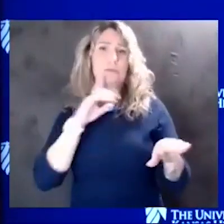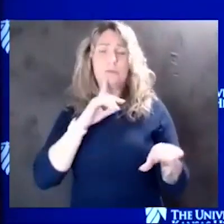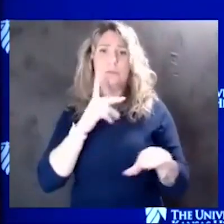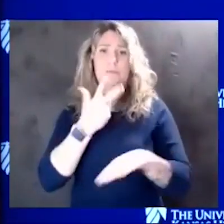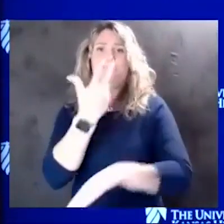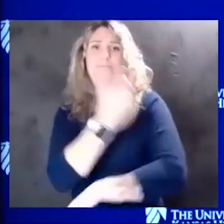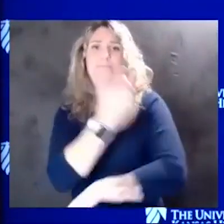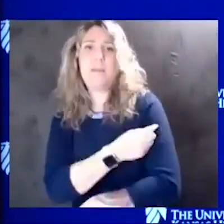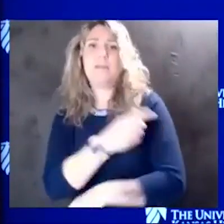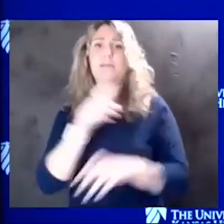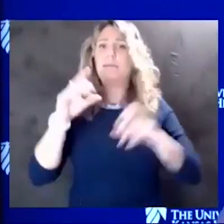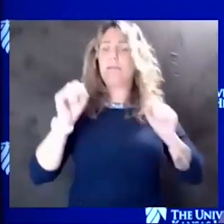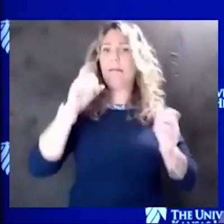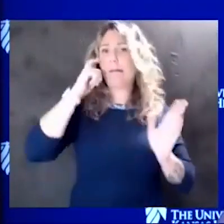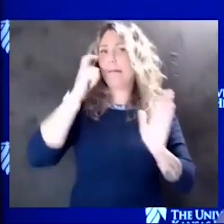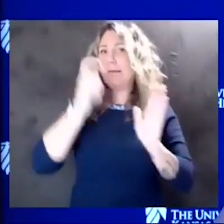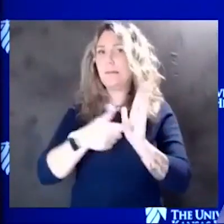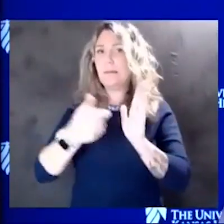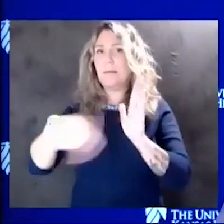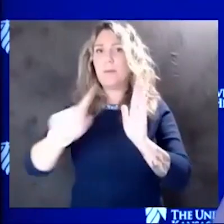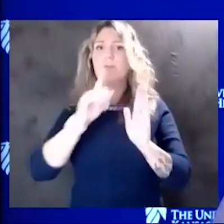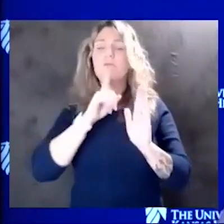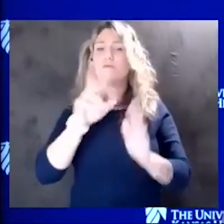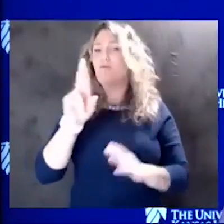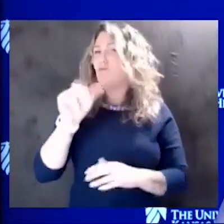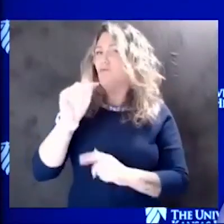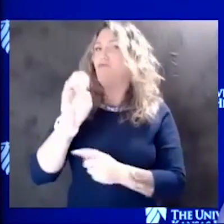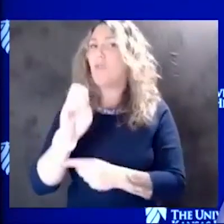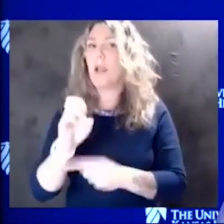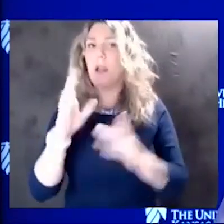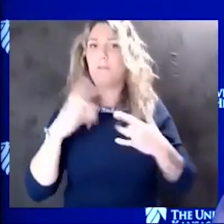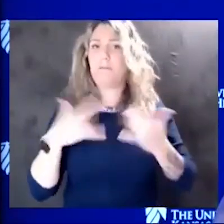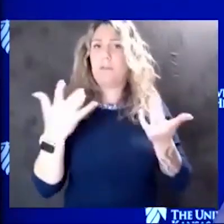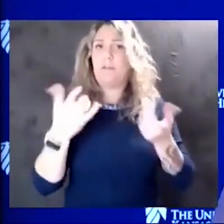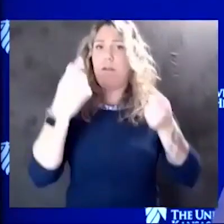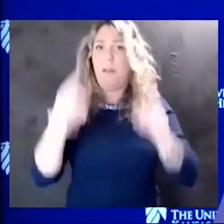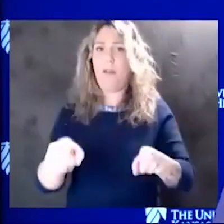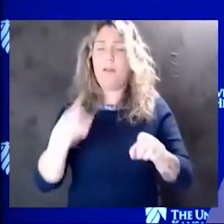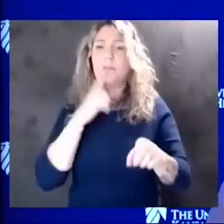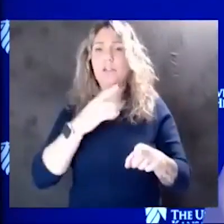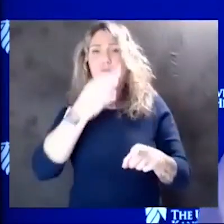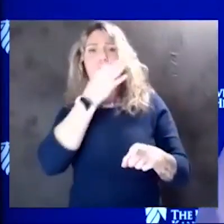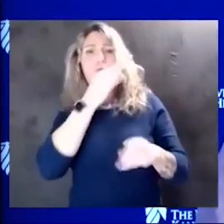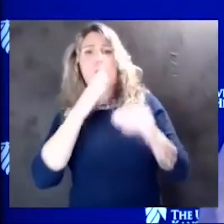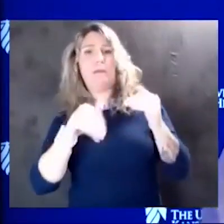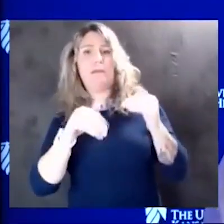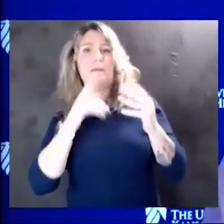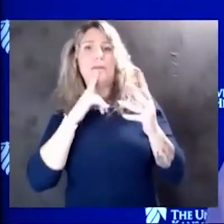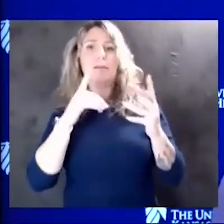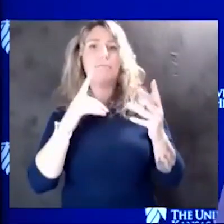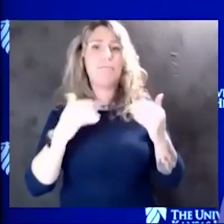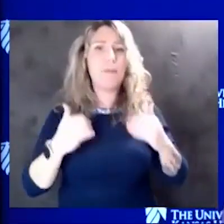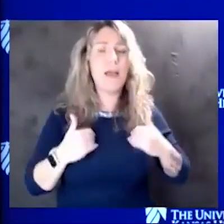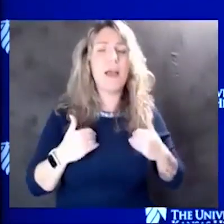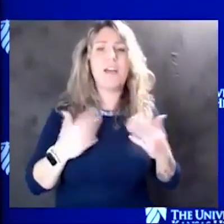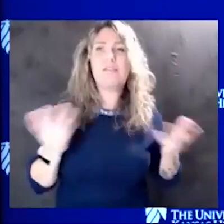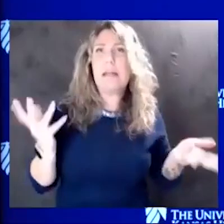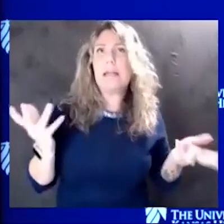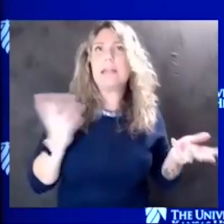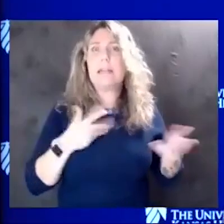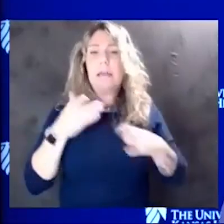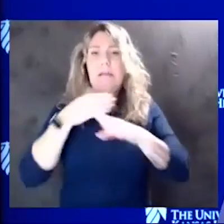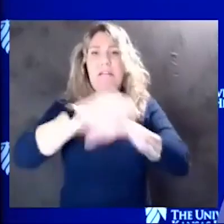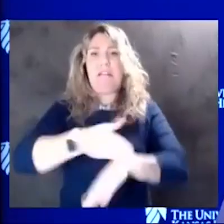maybe identify some of those very rare events sooner than they have with, say, after it's been rolled out